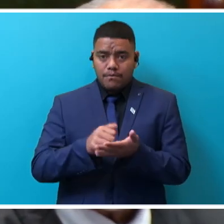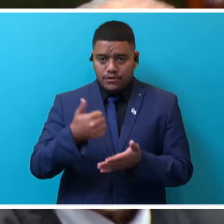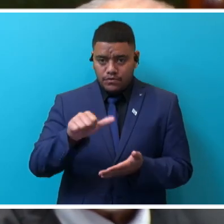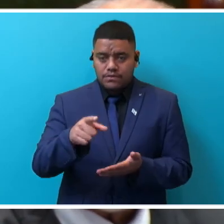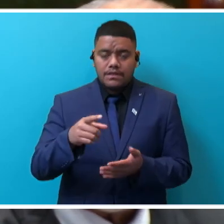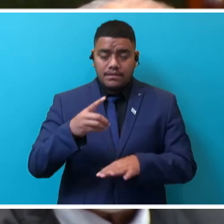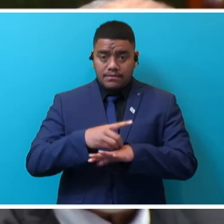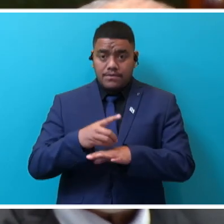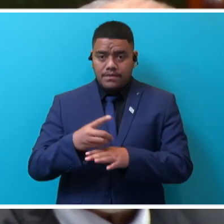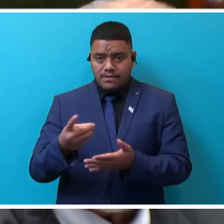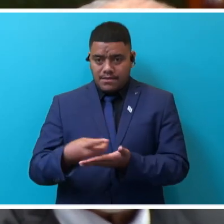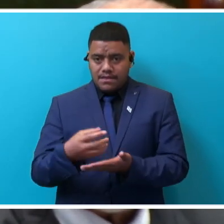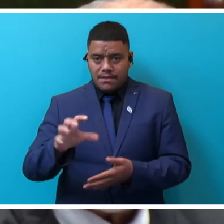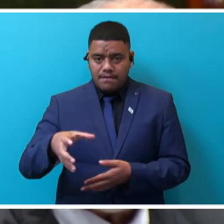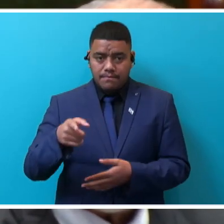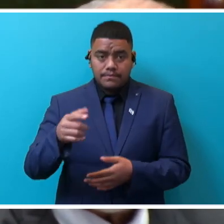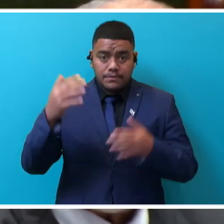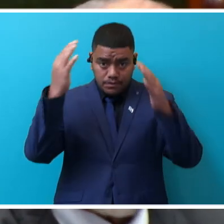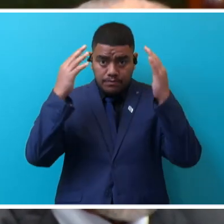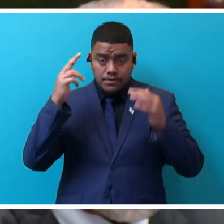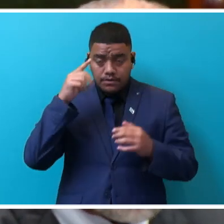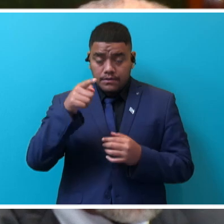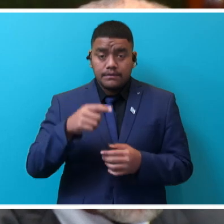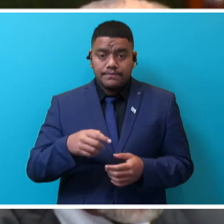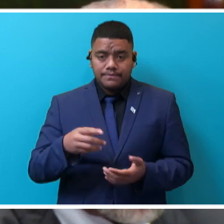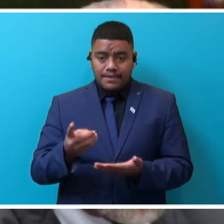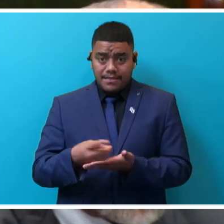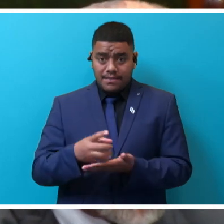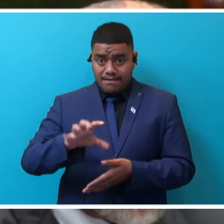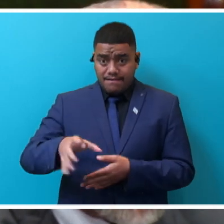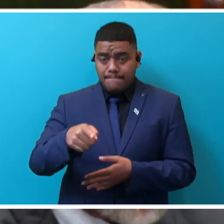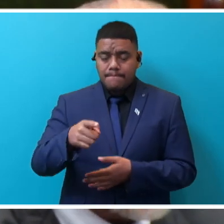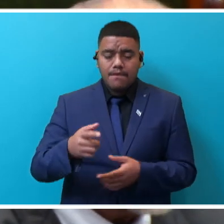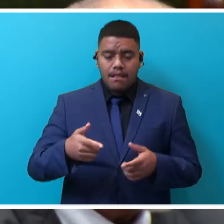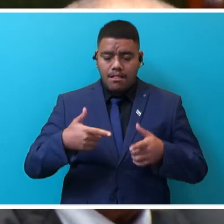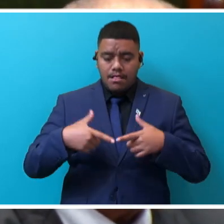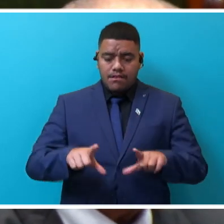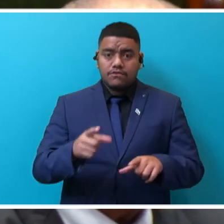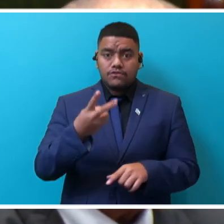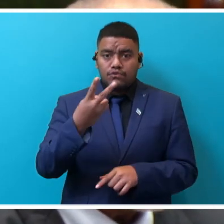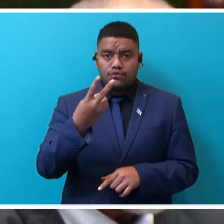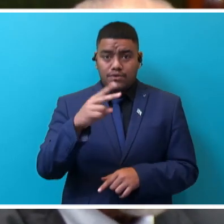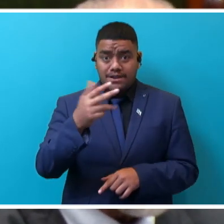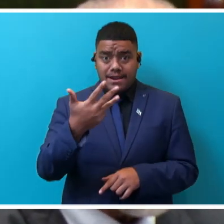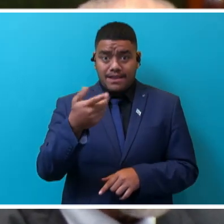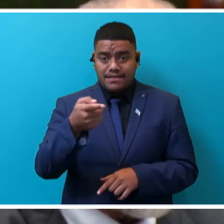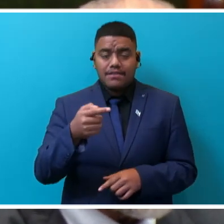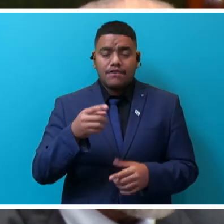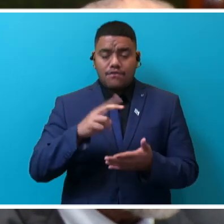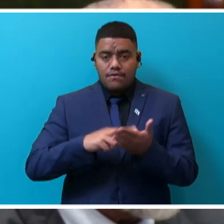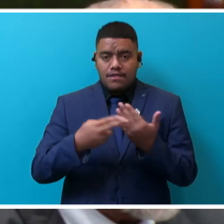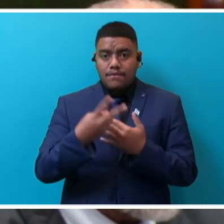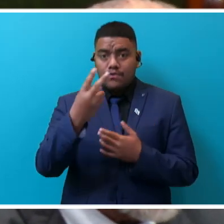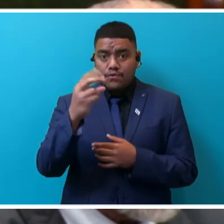hub. Mr. Speaker, sir, the centralized disability data hub was launched on 29th November 2024 with